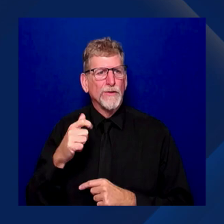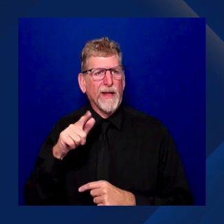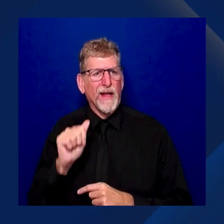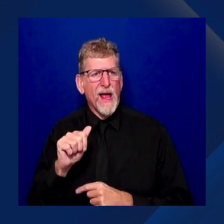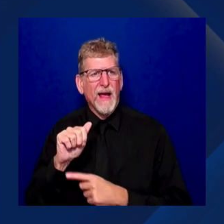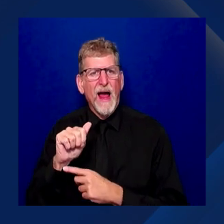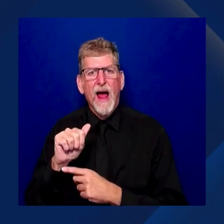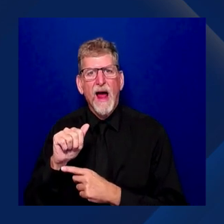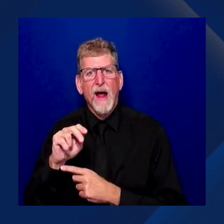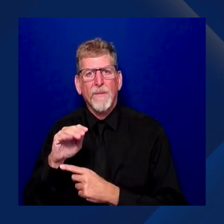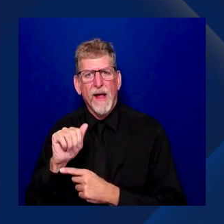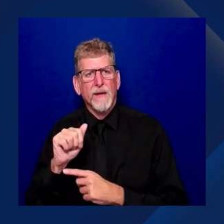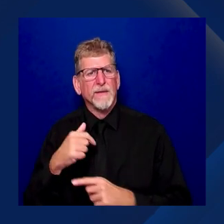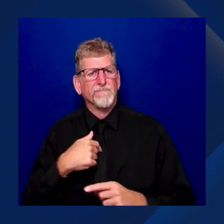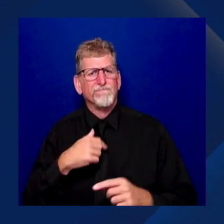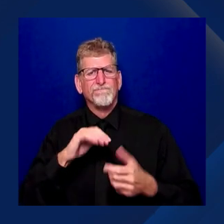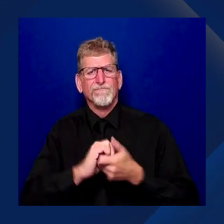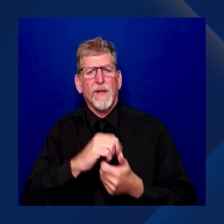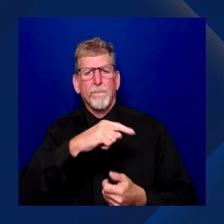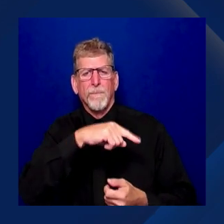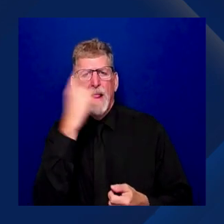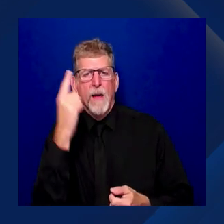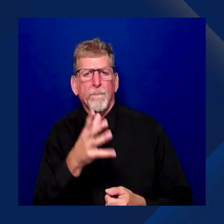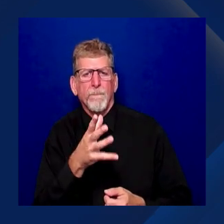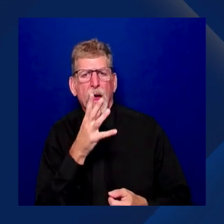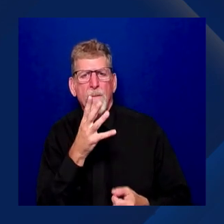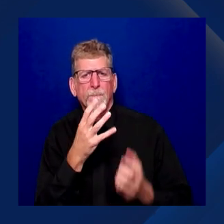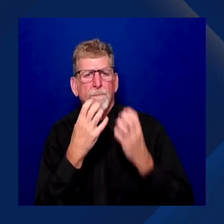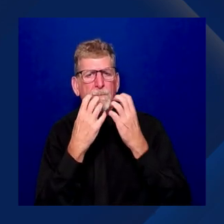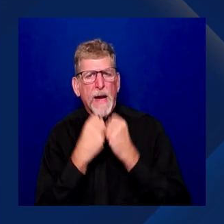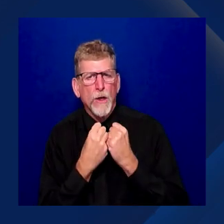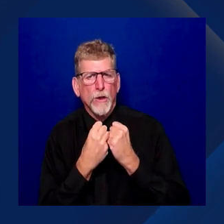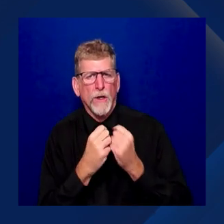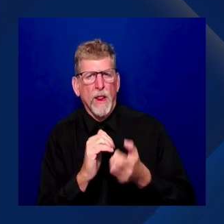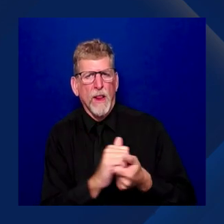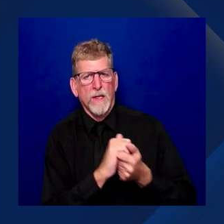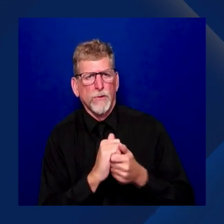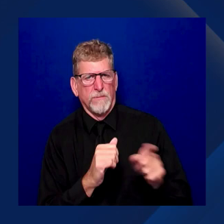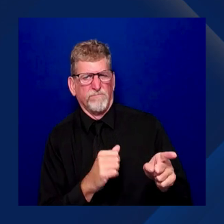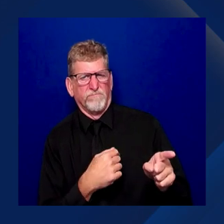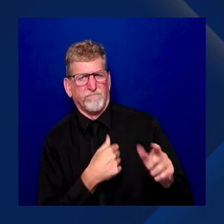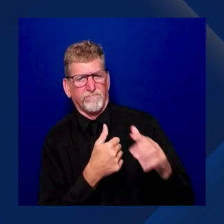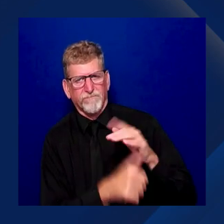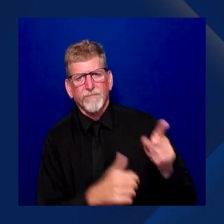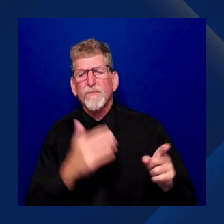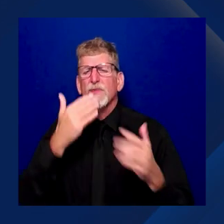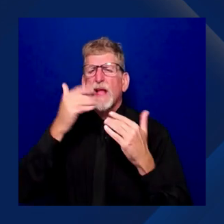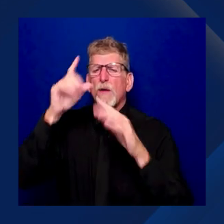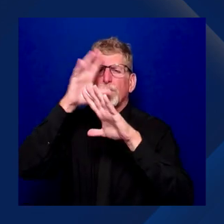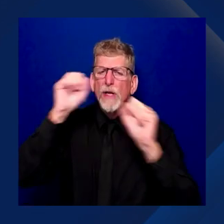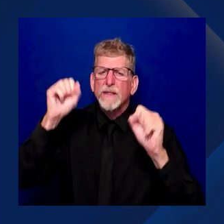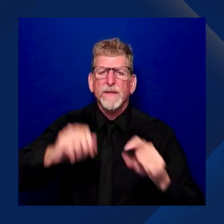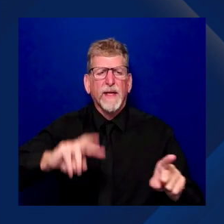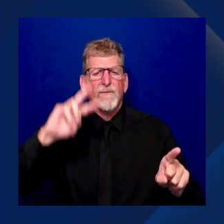to express my gratitude to the president, vice president, and every decision maker fighting to ensure that key